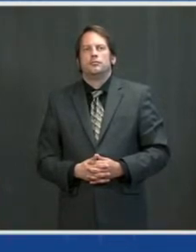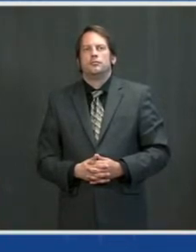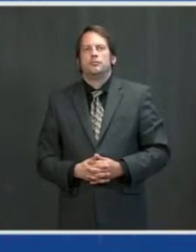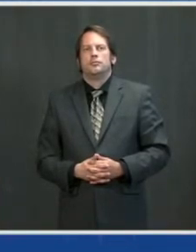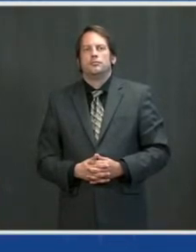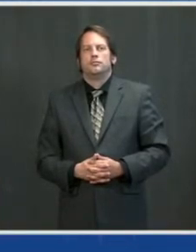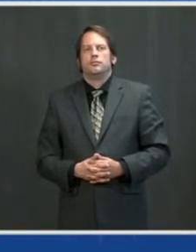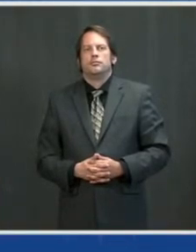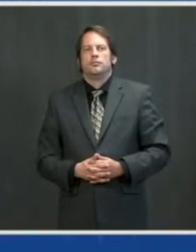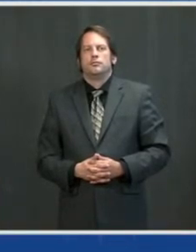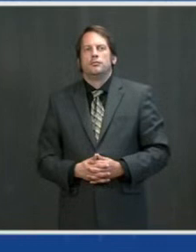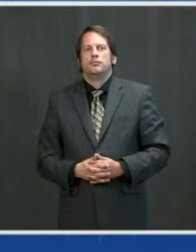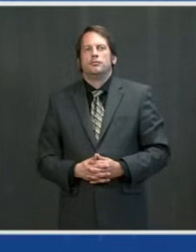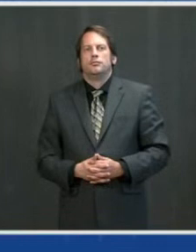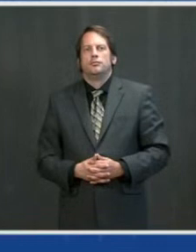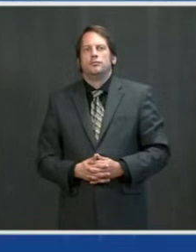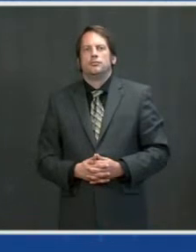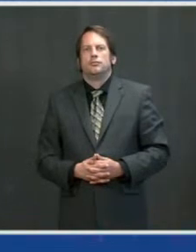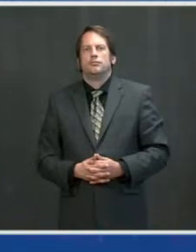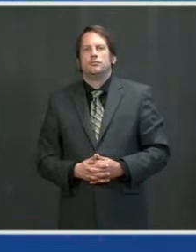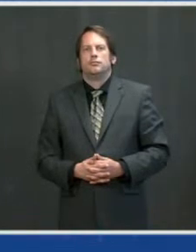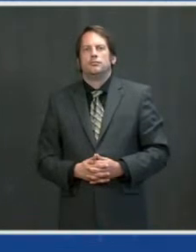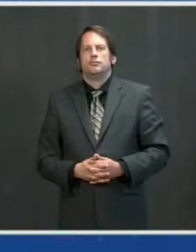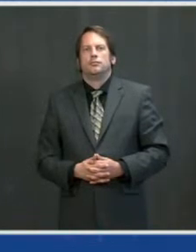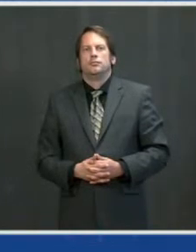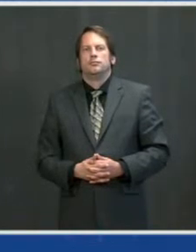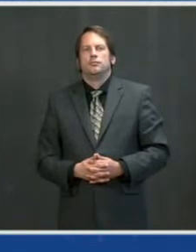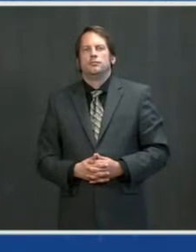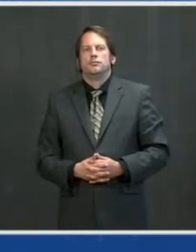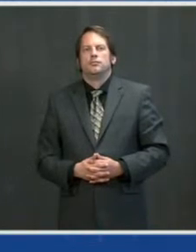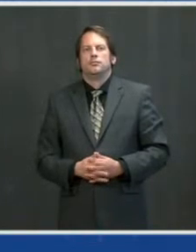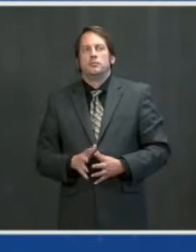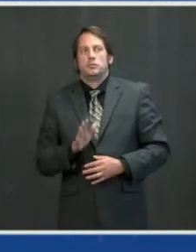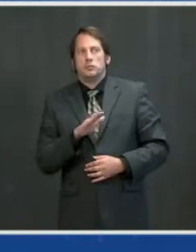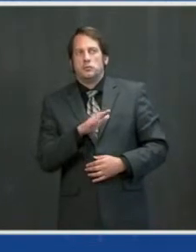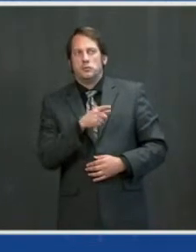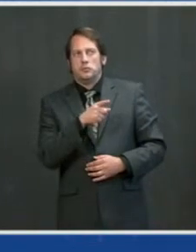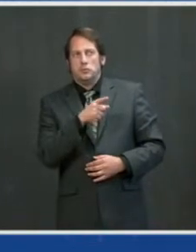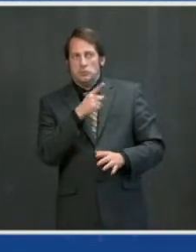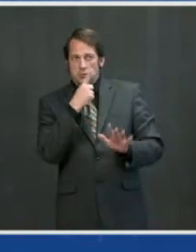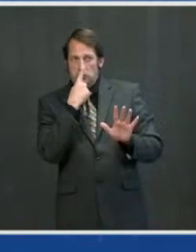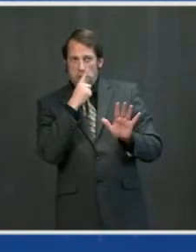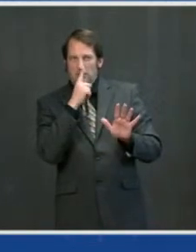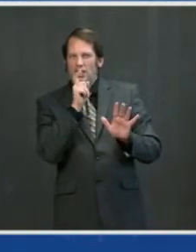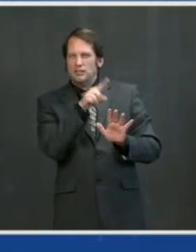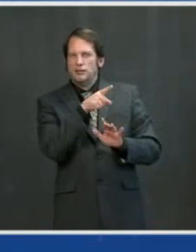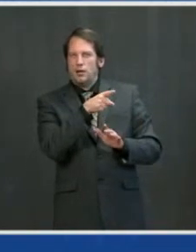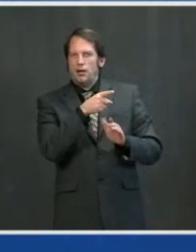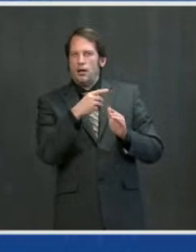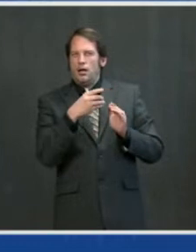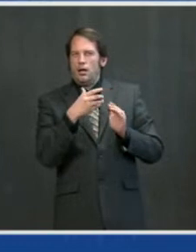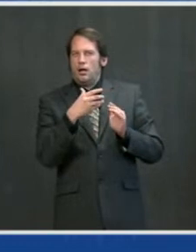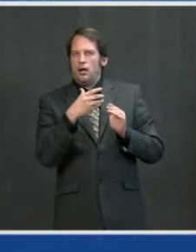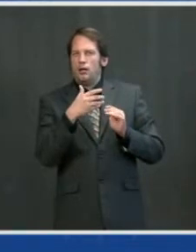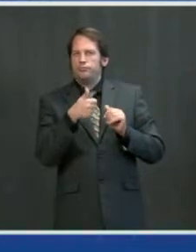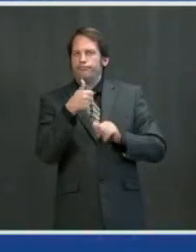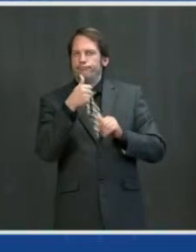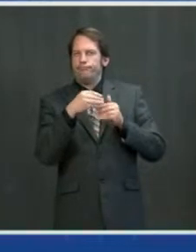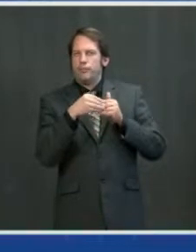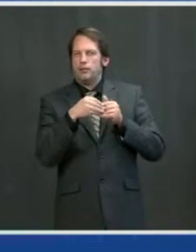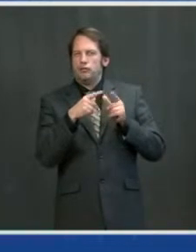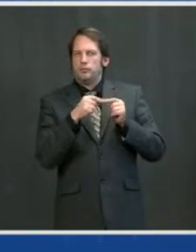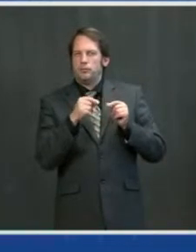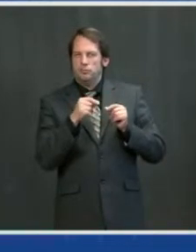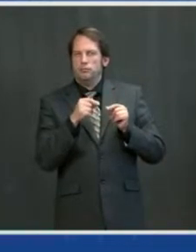invite Shintomi-san of Kyodo News. Yes, I have a question to Prime Minister Suga. Regarding the